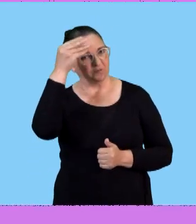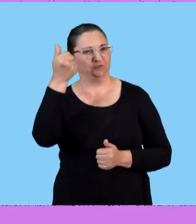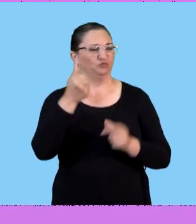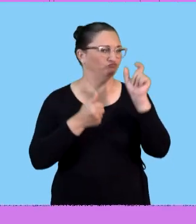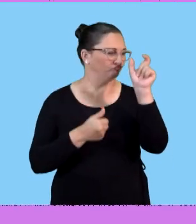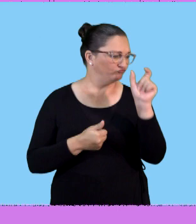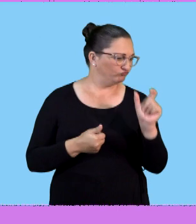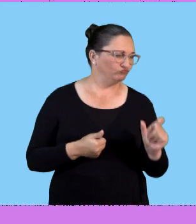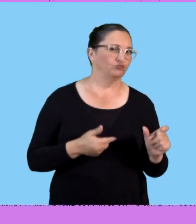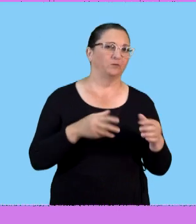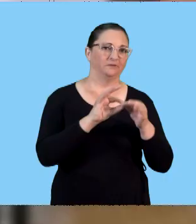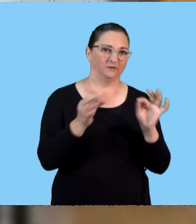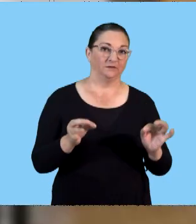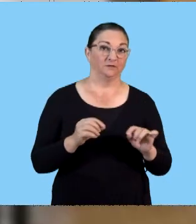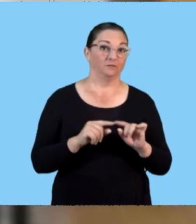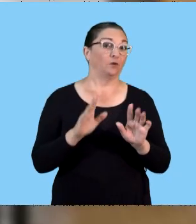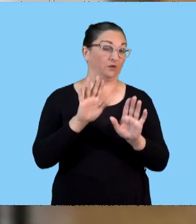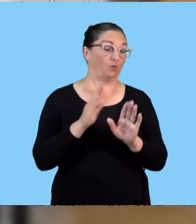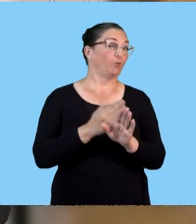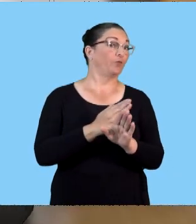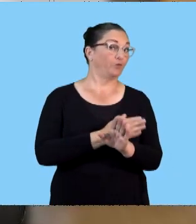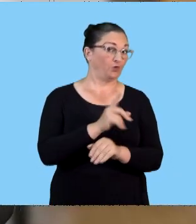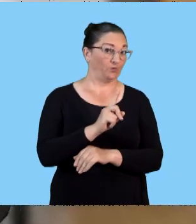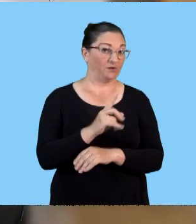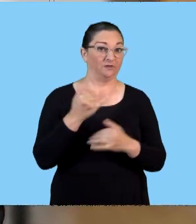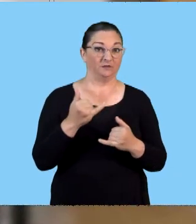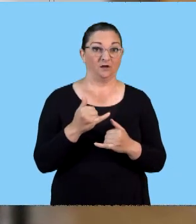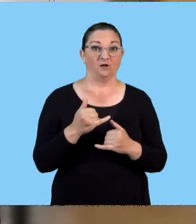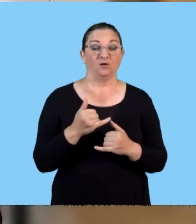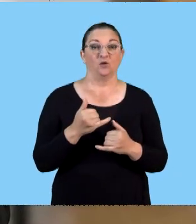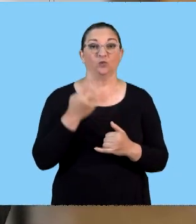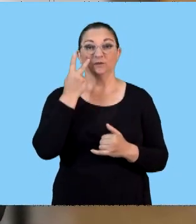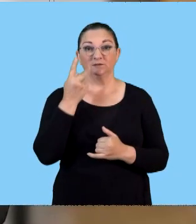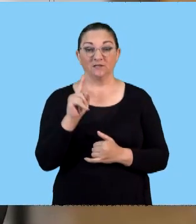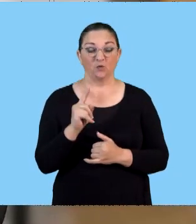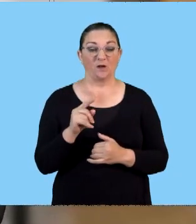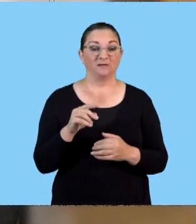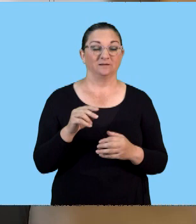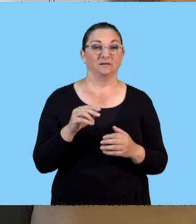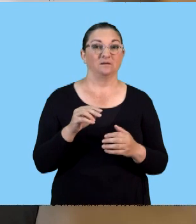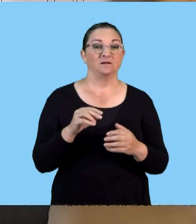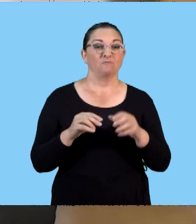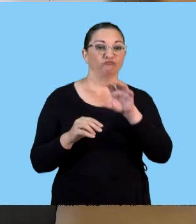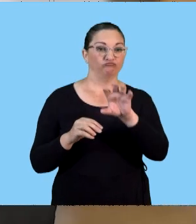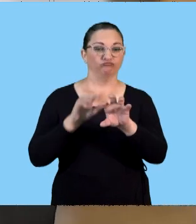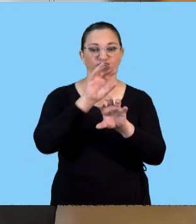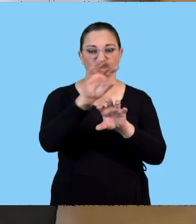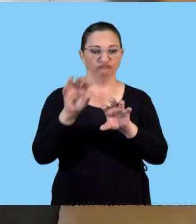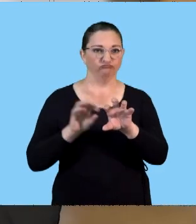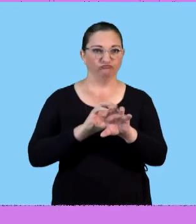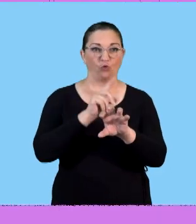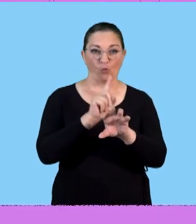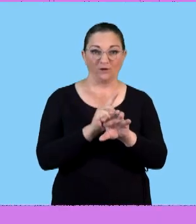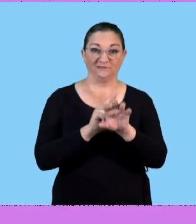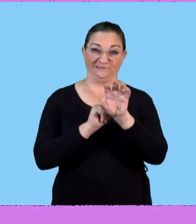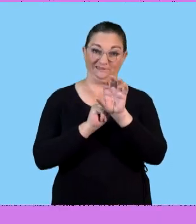information, terminology, definitions, right? But before we do that, this is the concept map. So as I've indicated, our focus